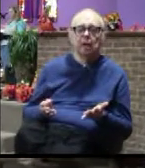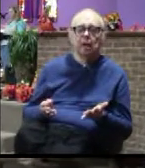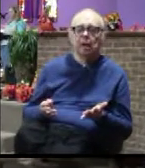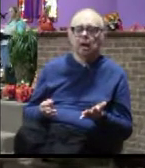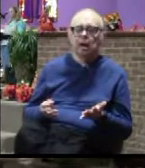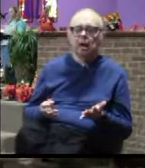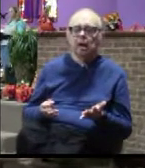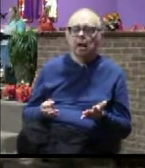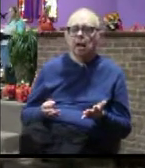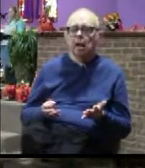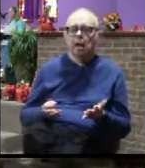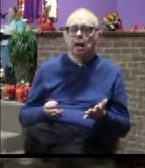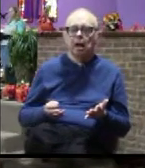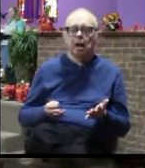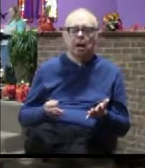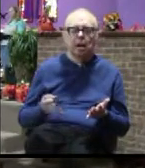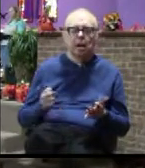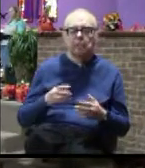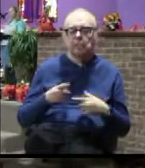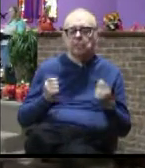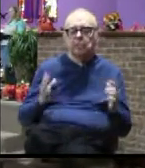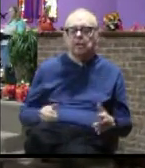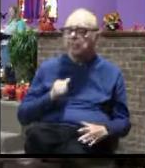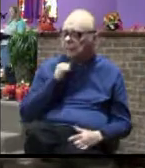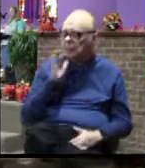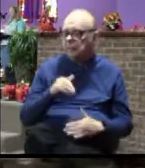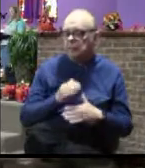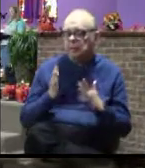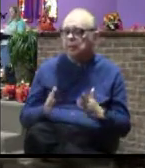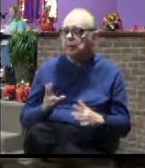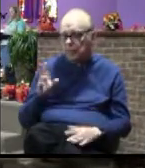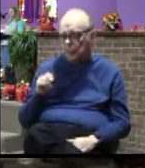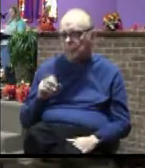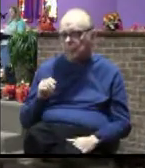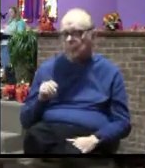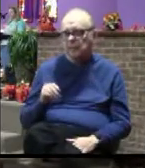it is the enemy and the enemy is not your neighbor